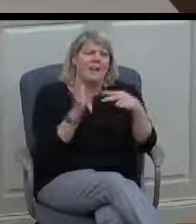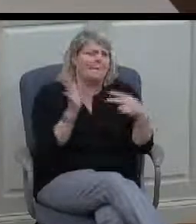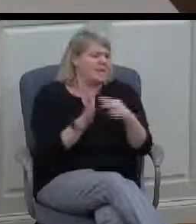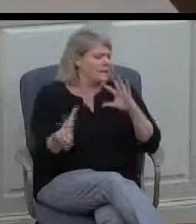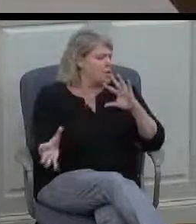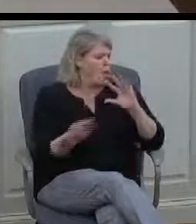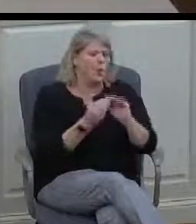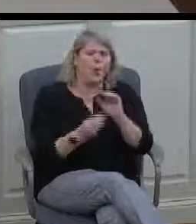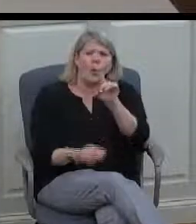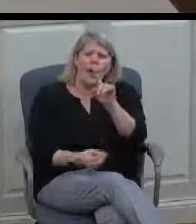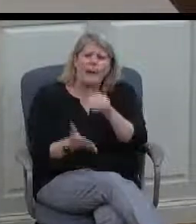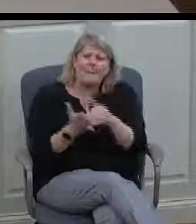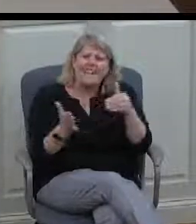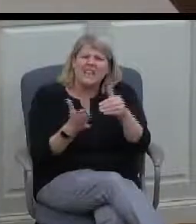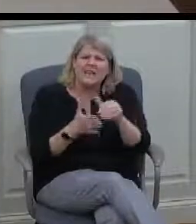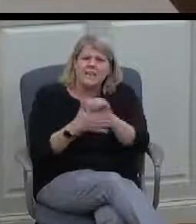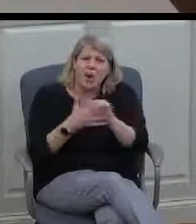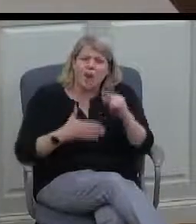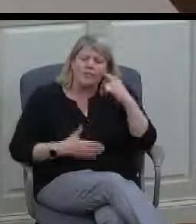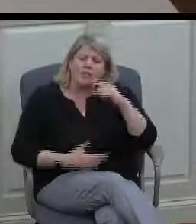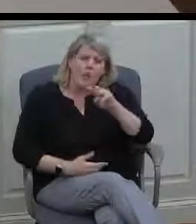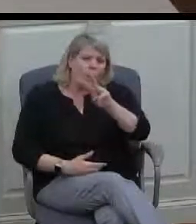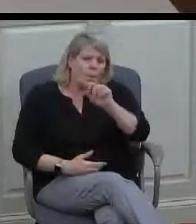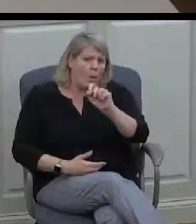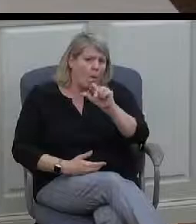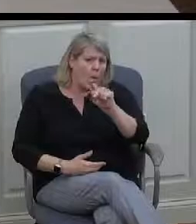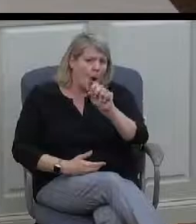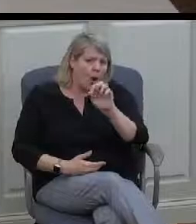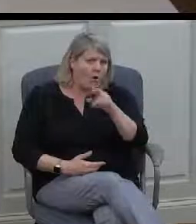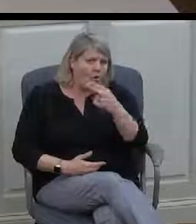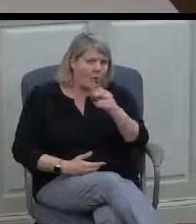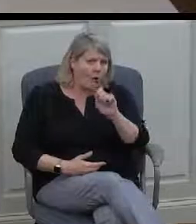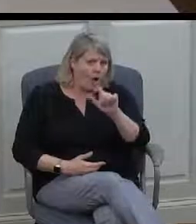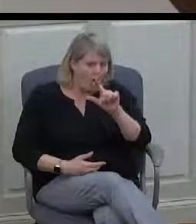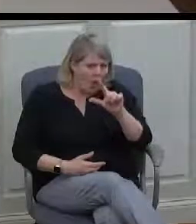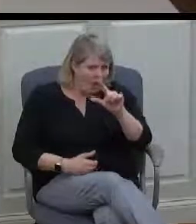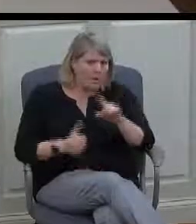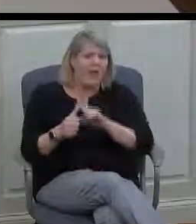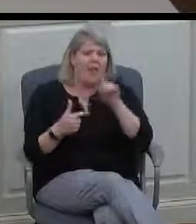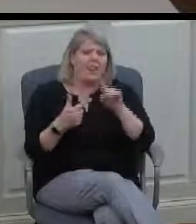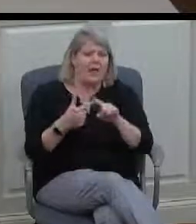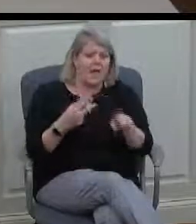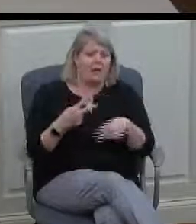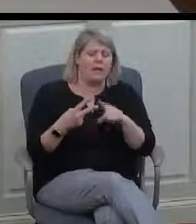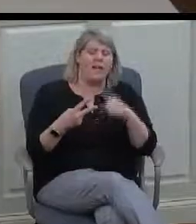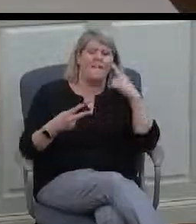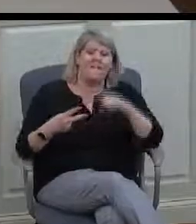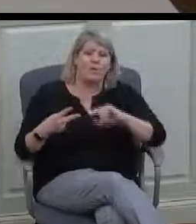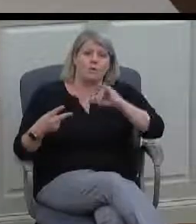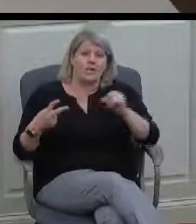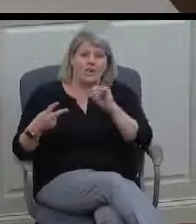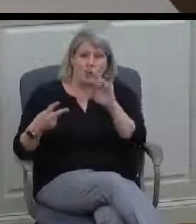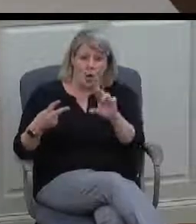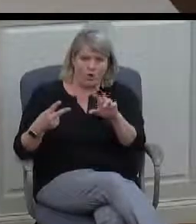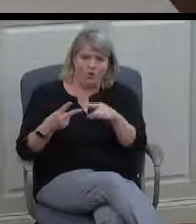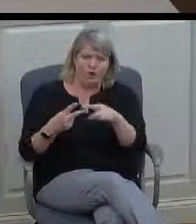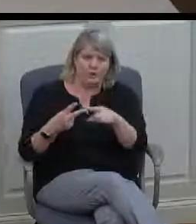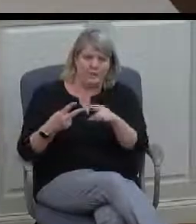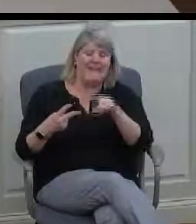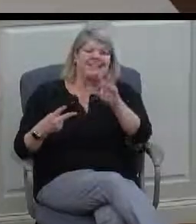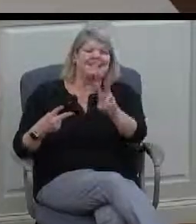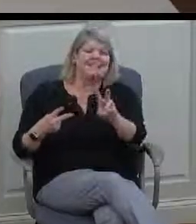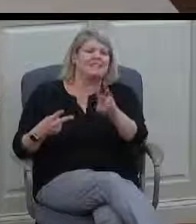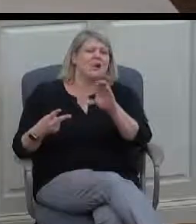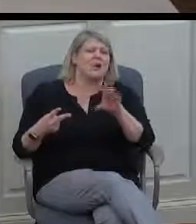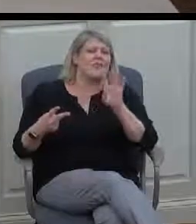So And then the amount of Jenny Rogers was $630. It was